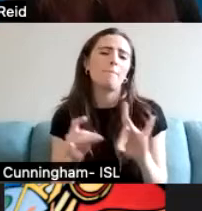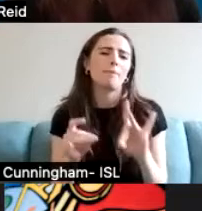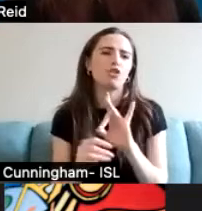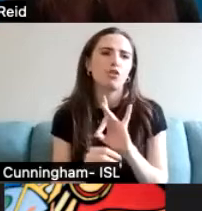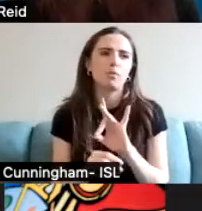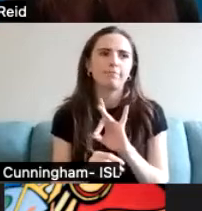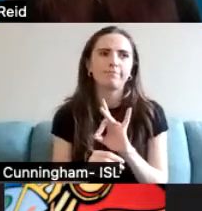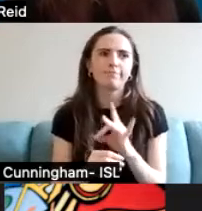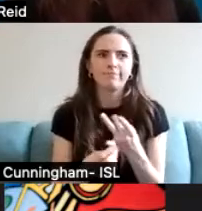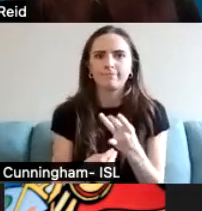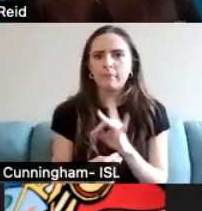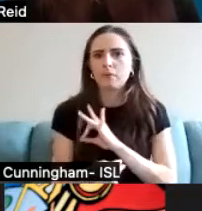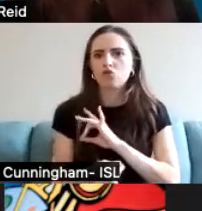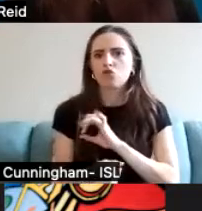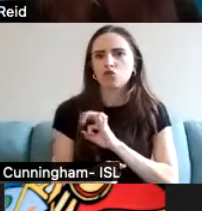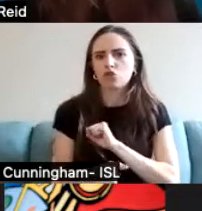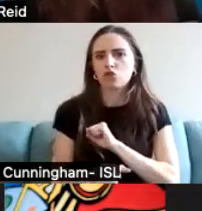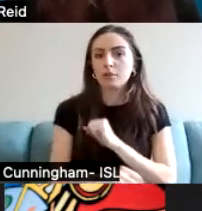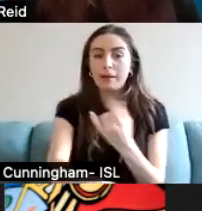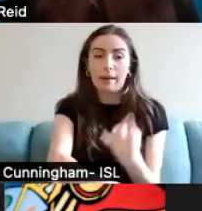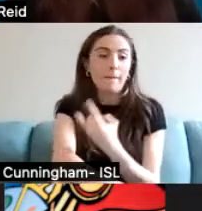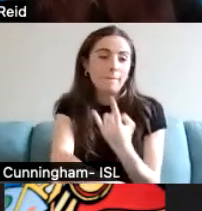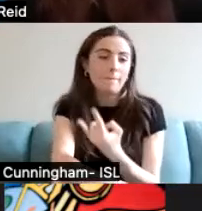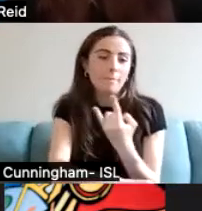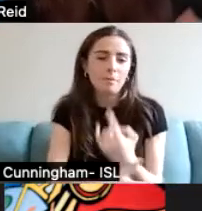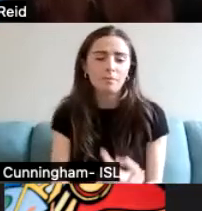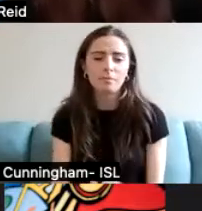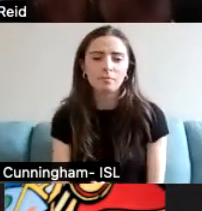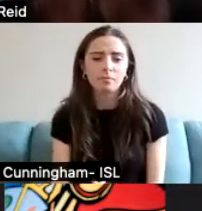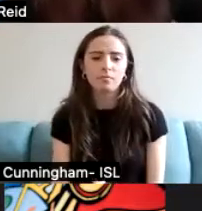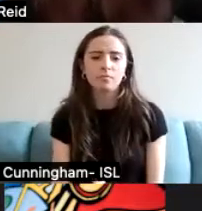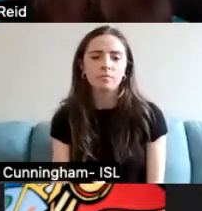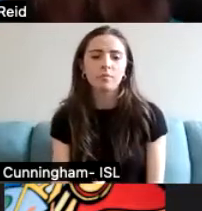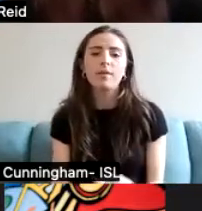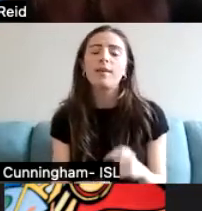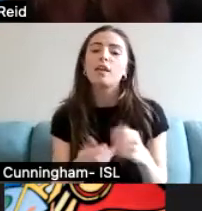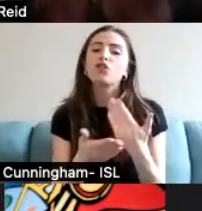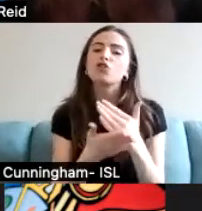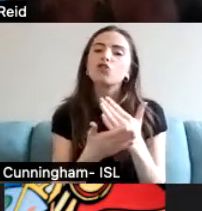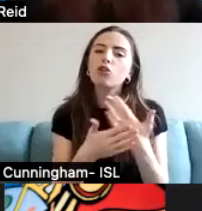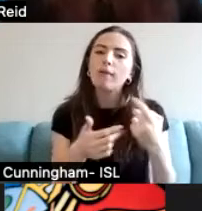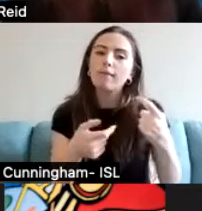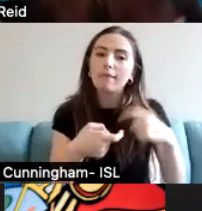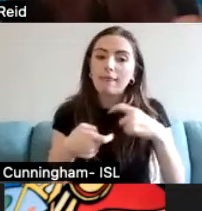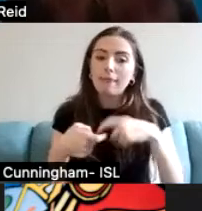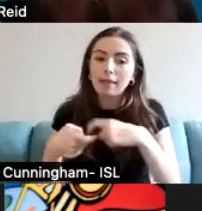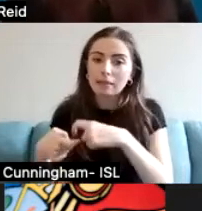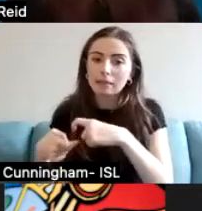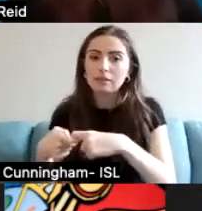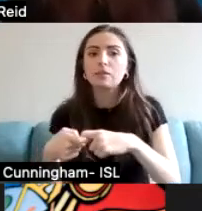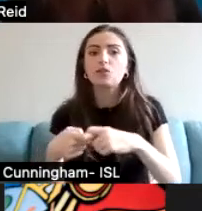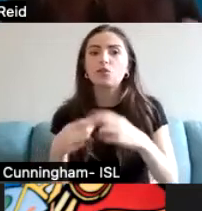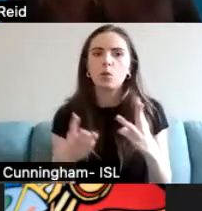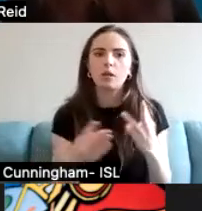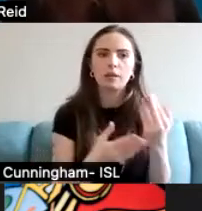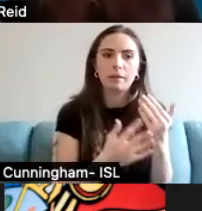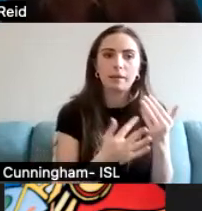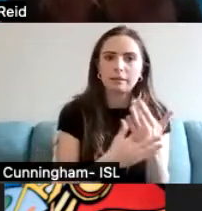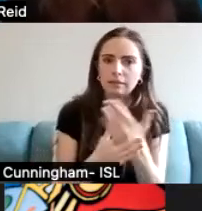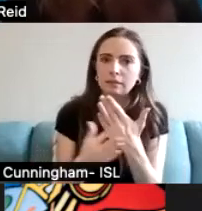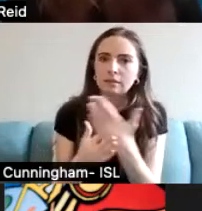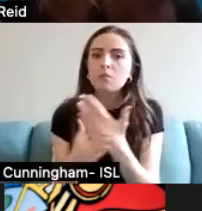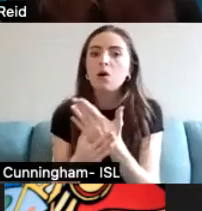then when you're sharing links as well in your social media, then make sure that whatever that is linking to is an accessible document